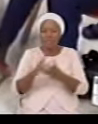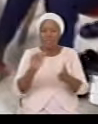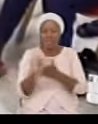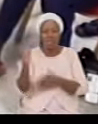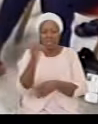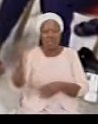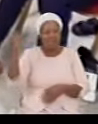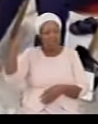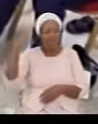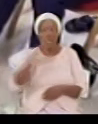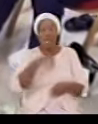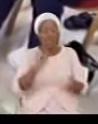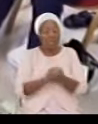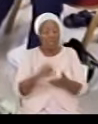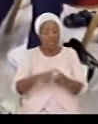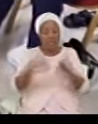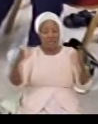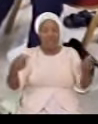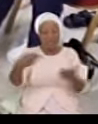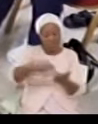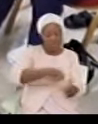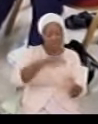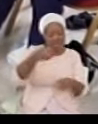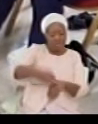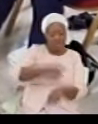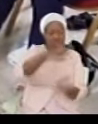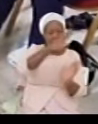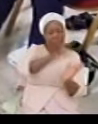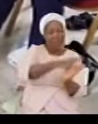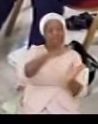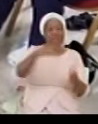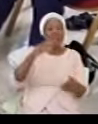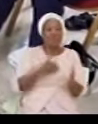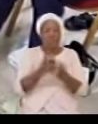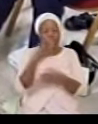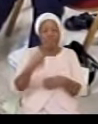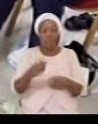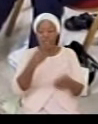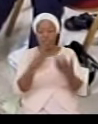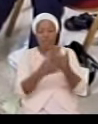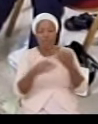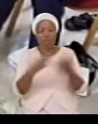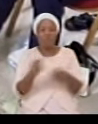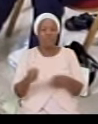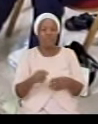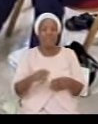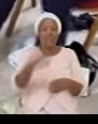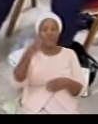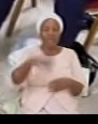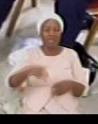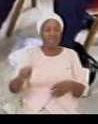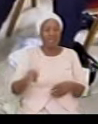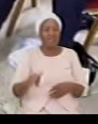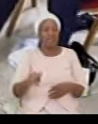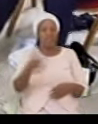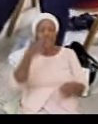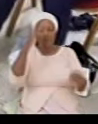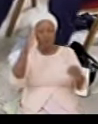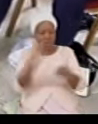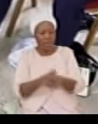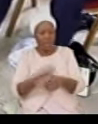great shepherd of the sheep, through the blood of the everlasting covenant, make